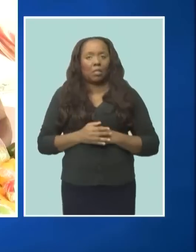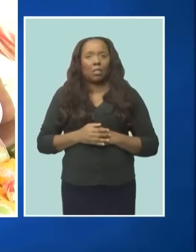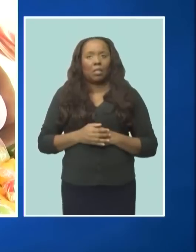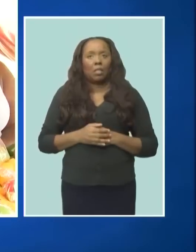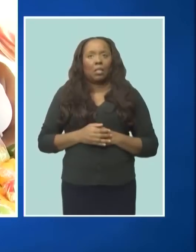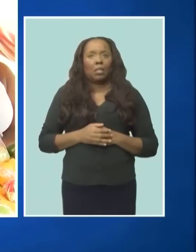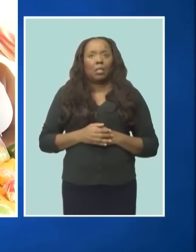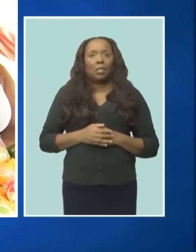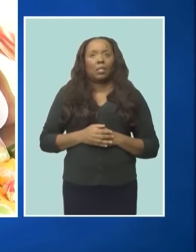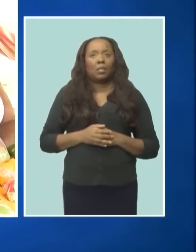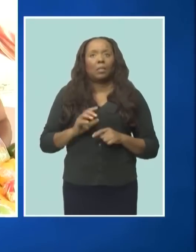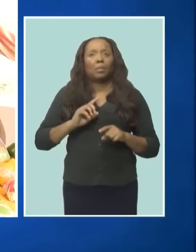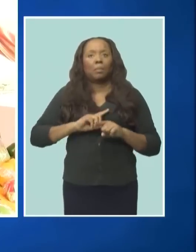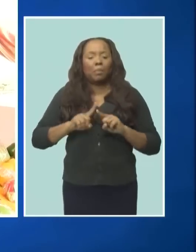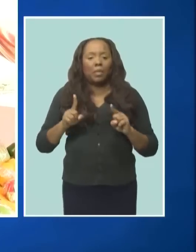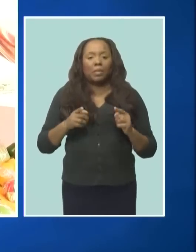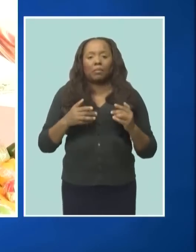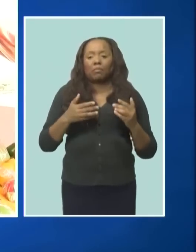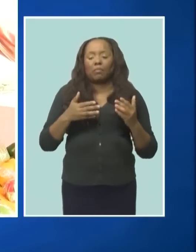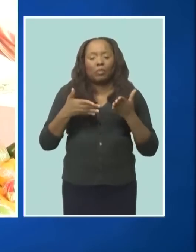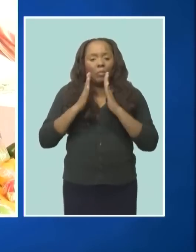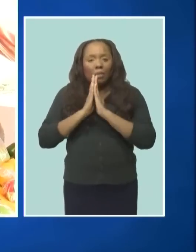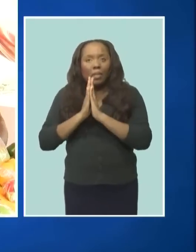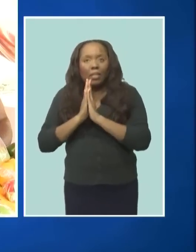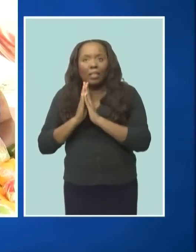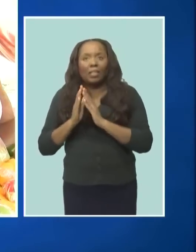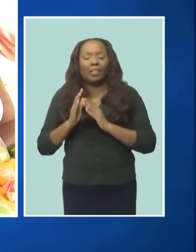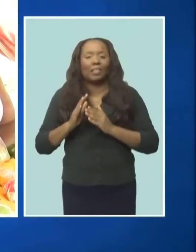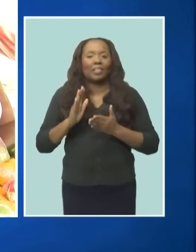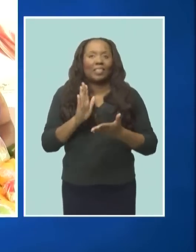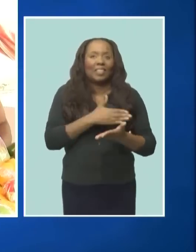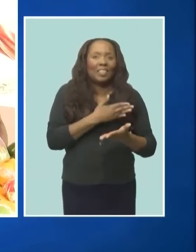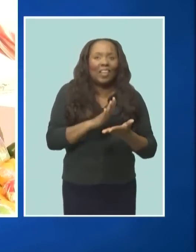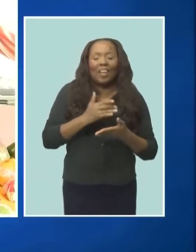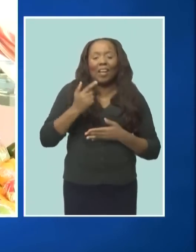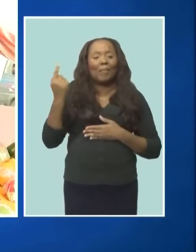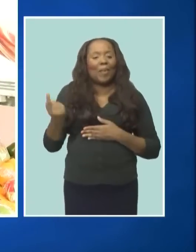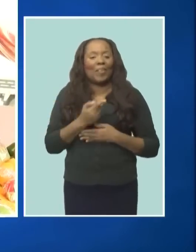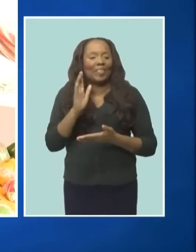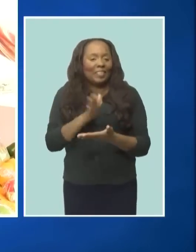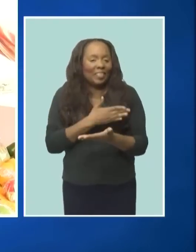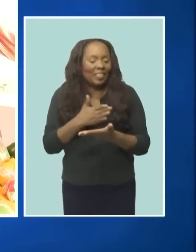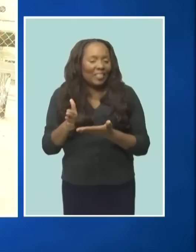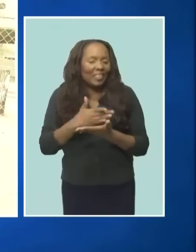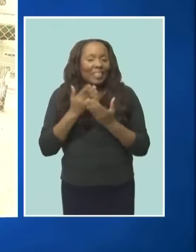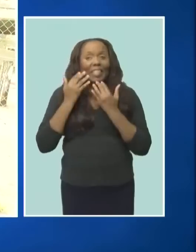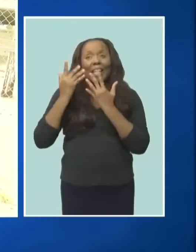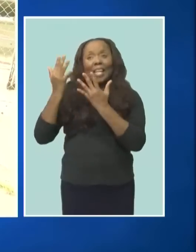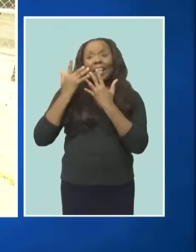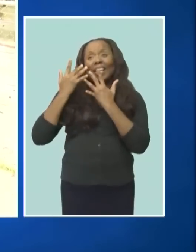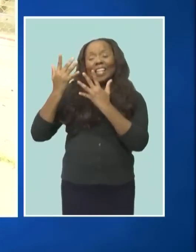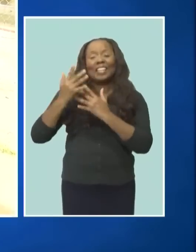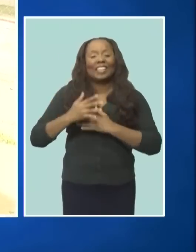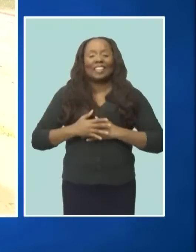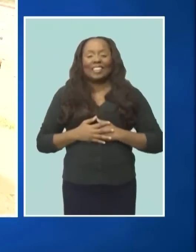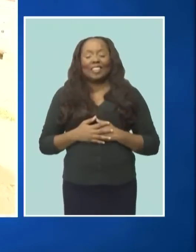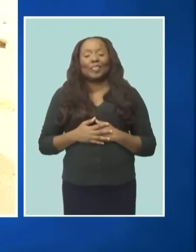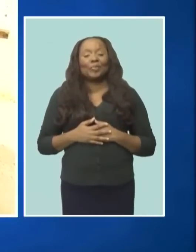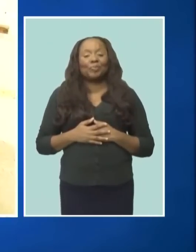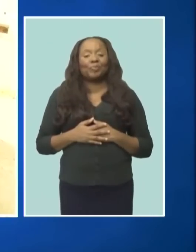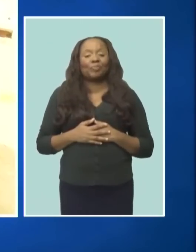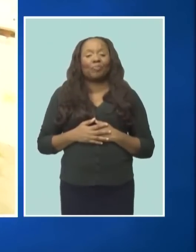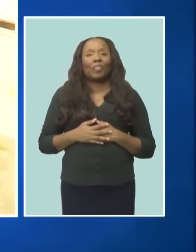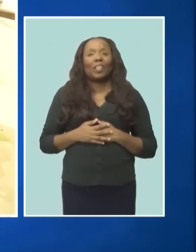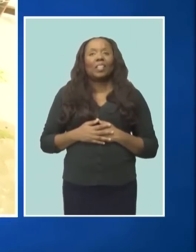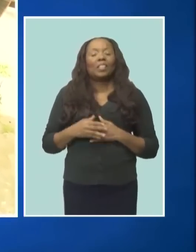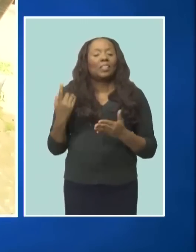come here, they get prayers, they get song, because I'm always singing. Ms. Harvey spoke about the development